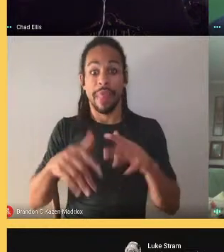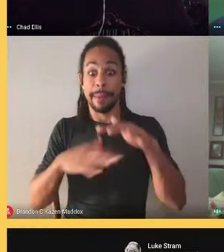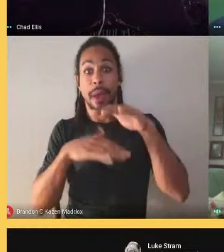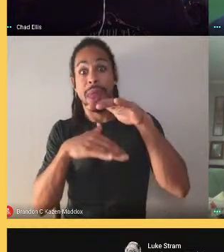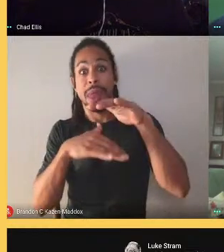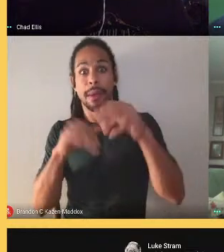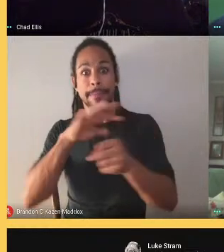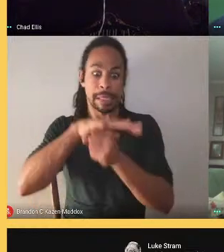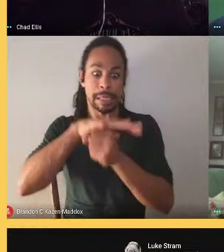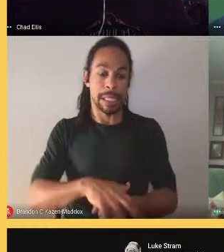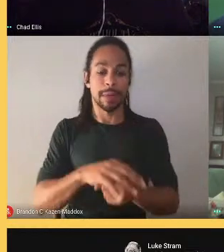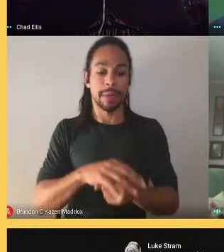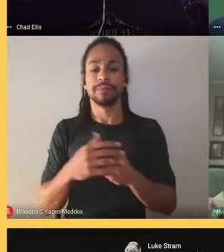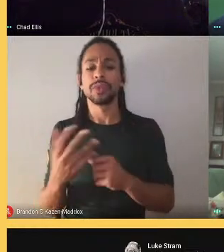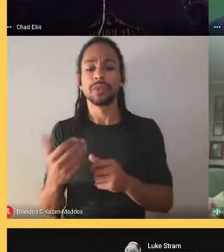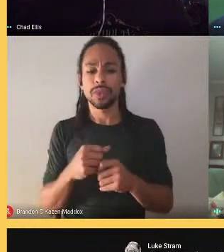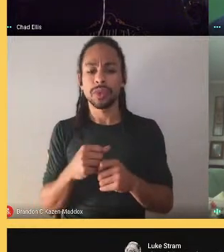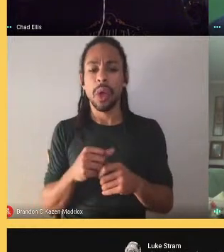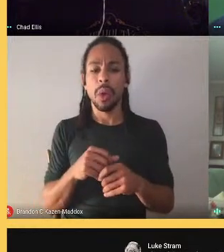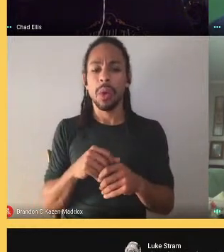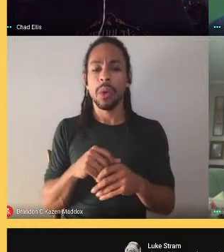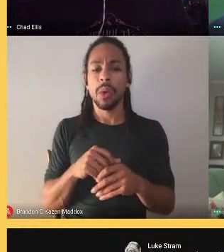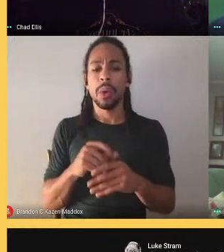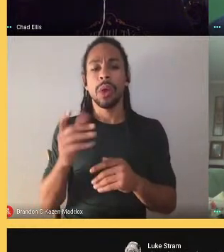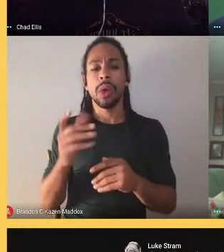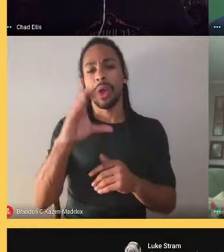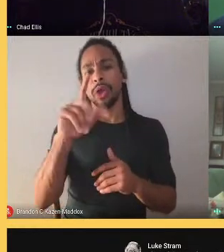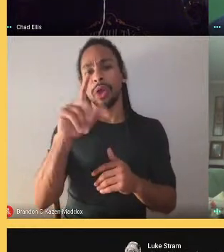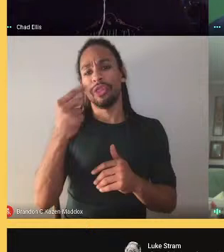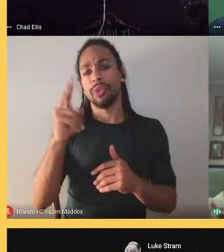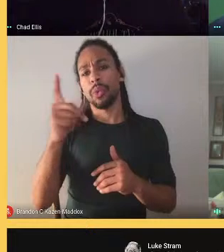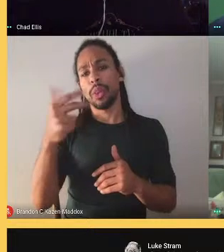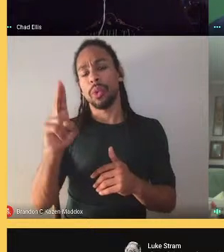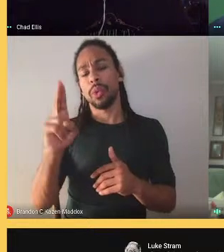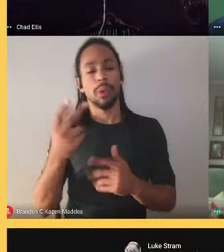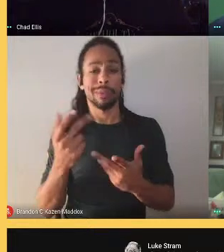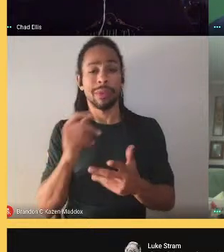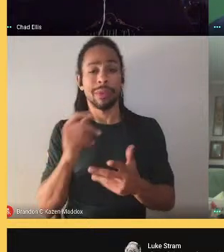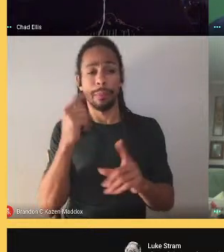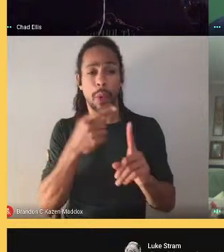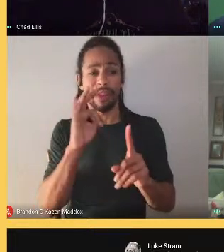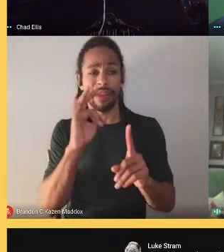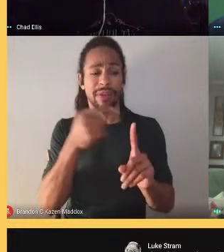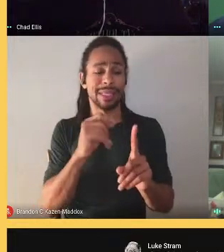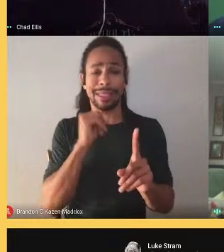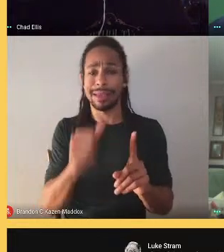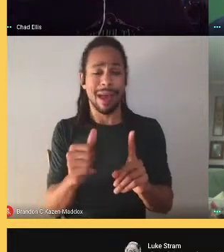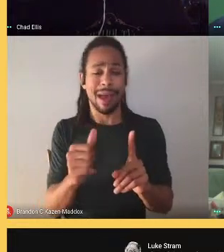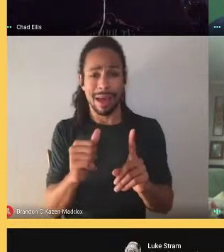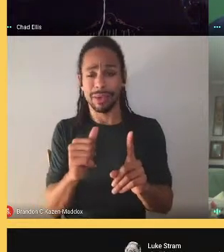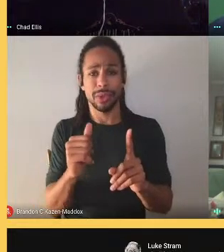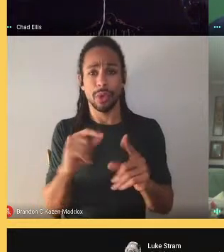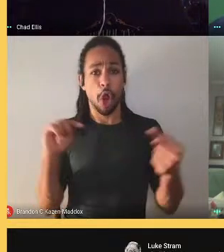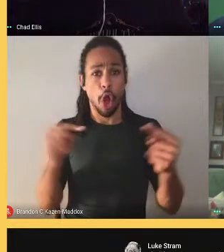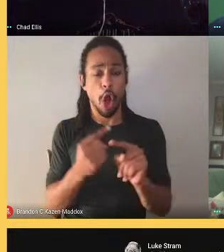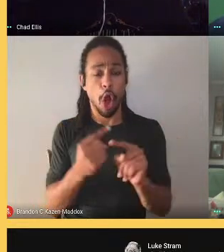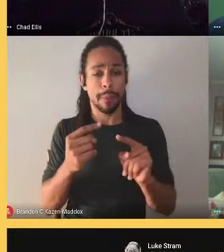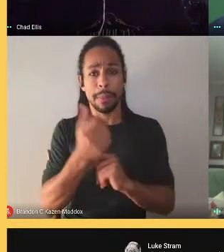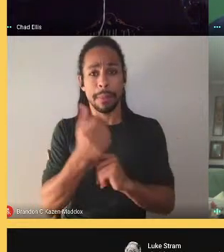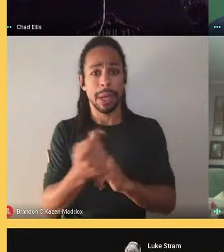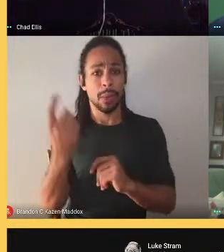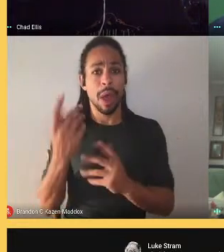Like, you know, Cthulhu is not out to harm people. Cthulhu is not even awake. Cthulhu is sleeping under the ocean and just